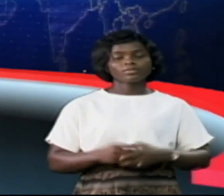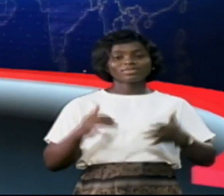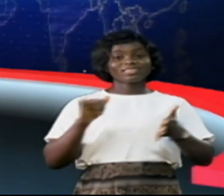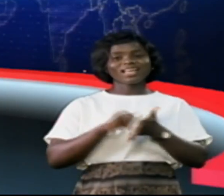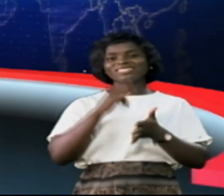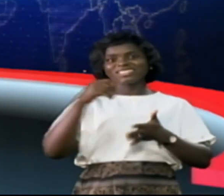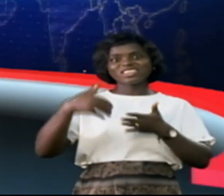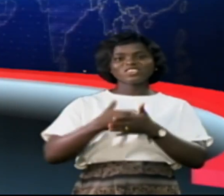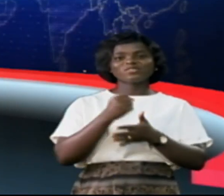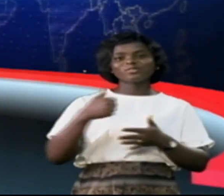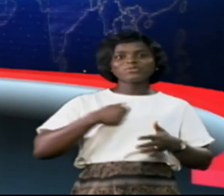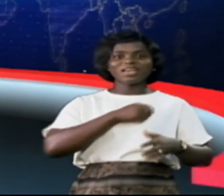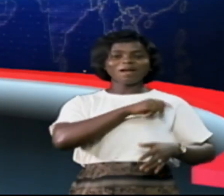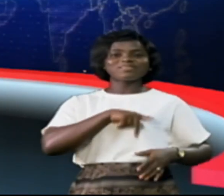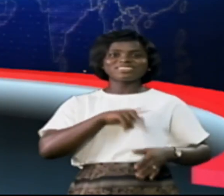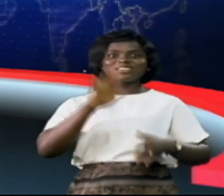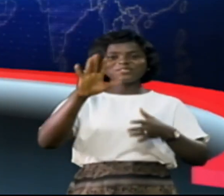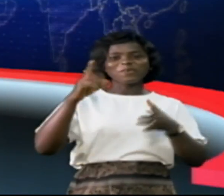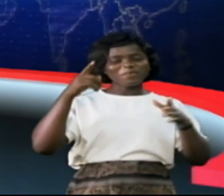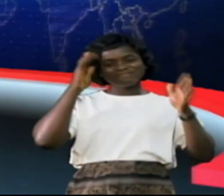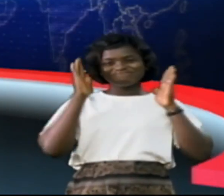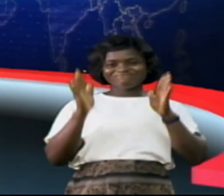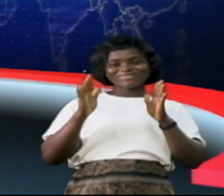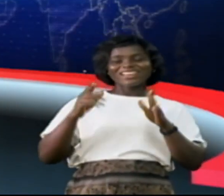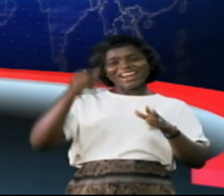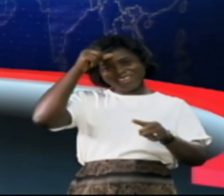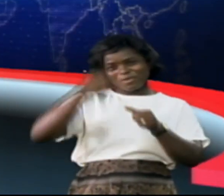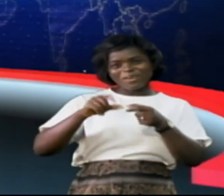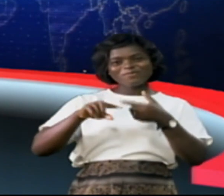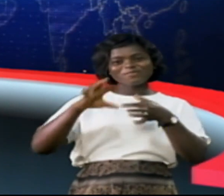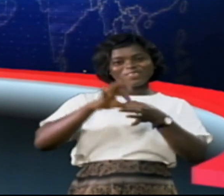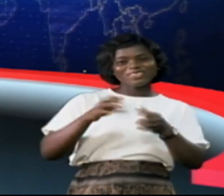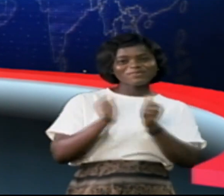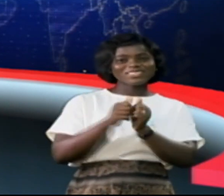That's the news. We do appreciate your company. Remember to connect with